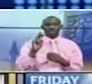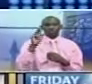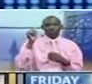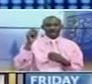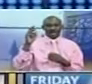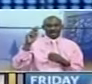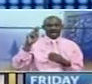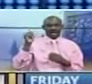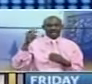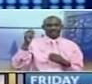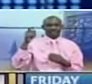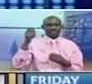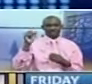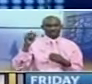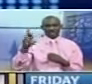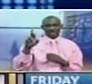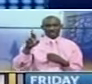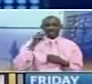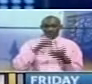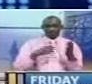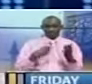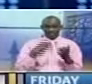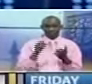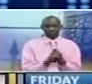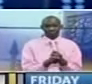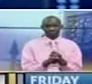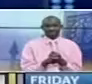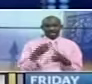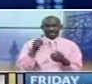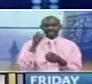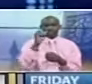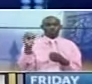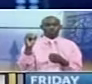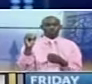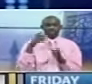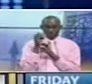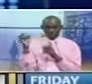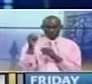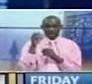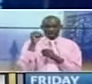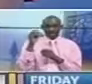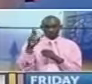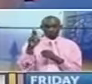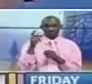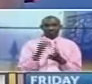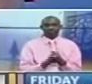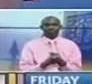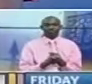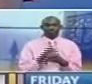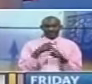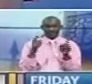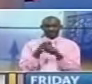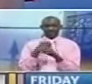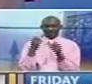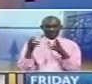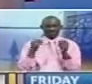locally. When we are talking about the English pronunciation, Yes. What do we you say say? guarantor, Guarantor. Wow. lesso, canto. There are